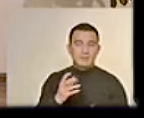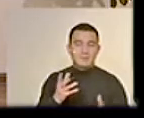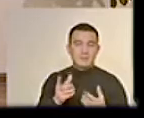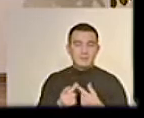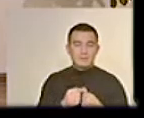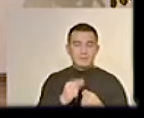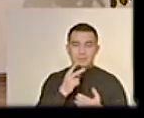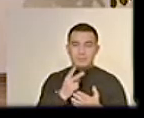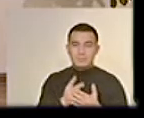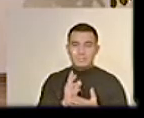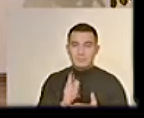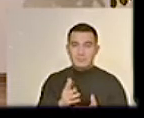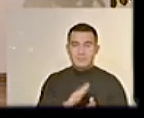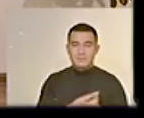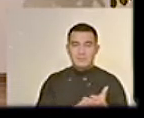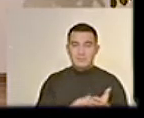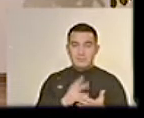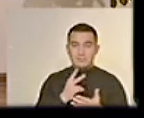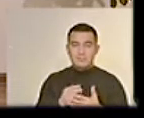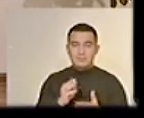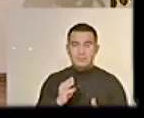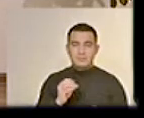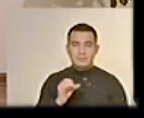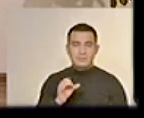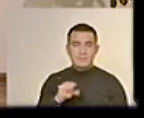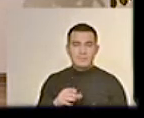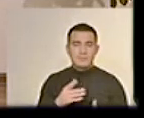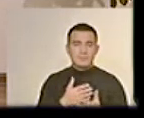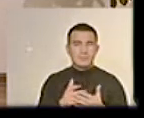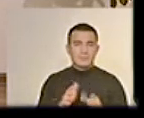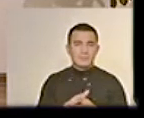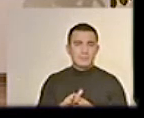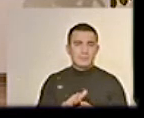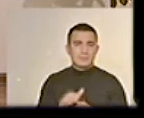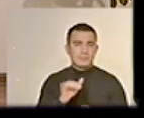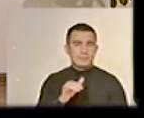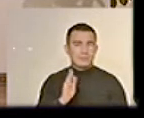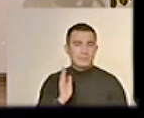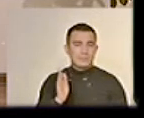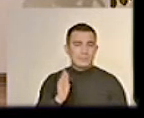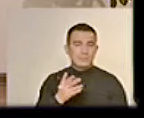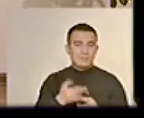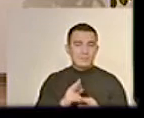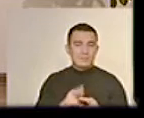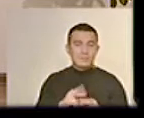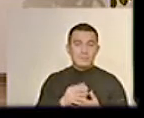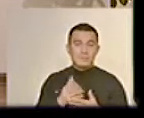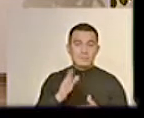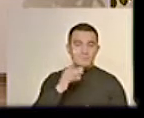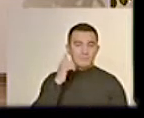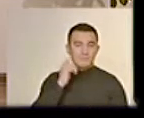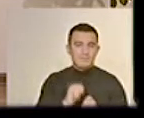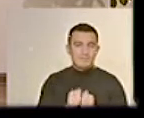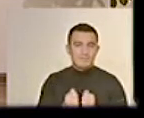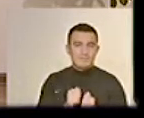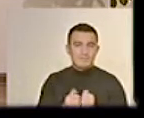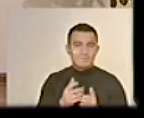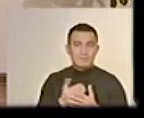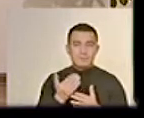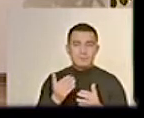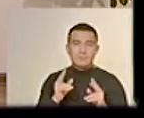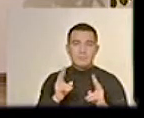ko'ramiz. Ushbu test topshiriqlari yoki masalalar sizning bilimingizni yanada mustahkamlab, kislorod